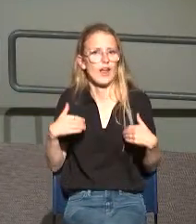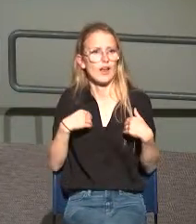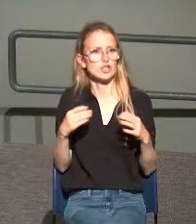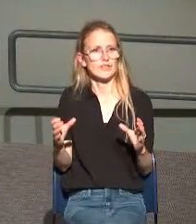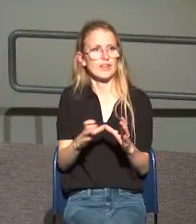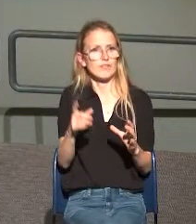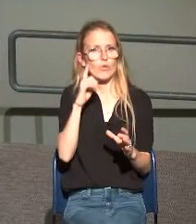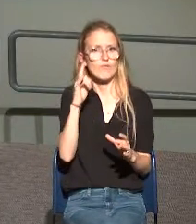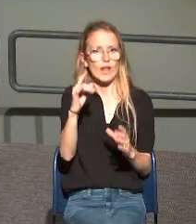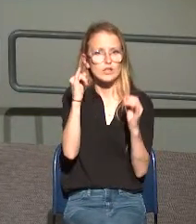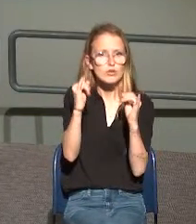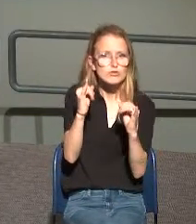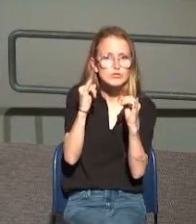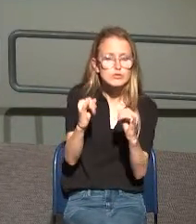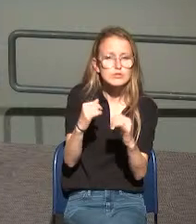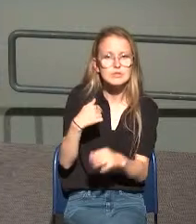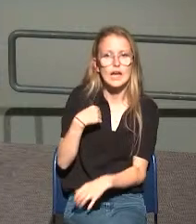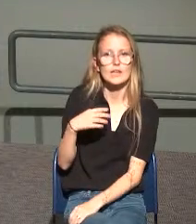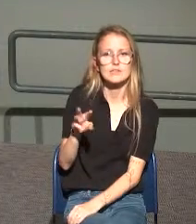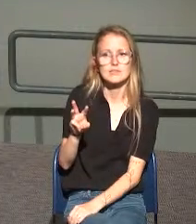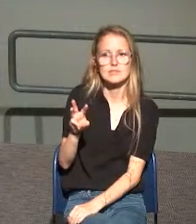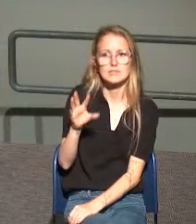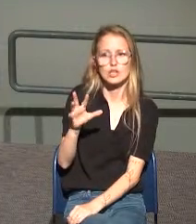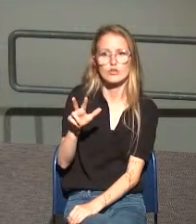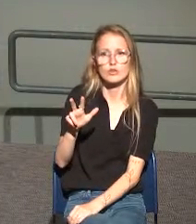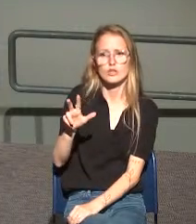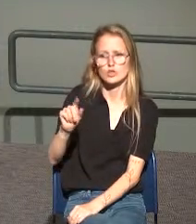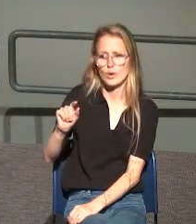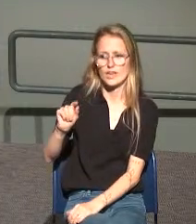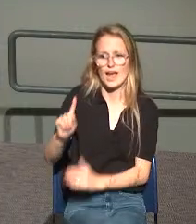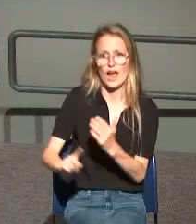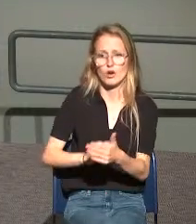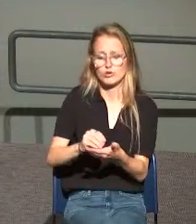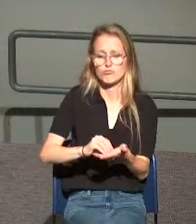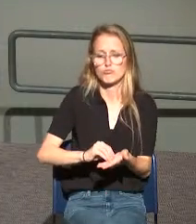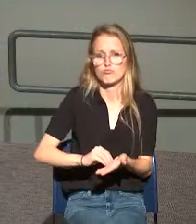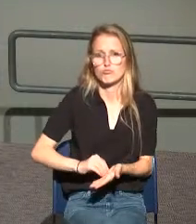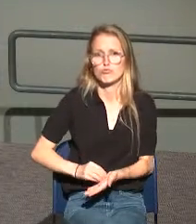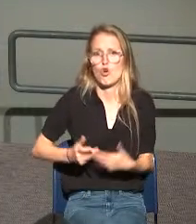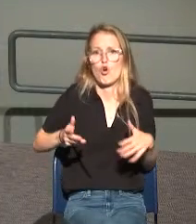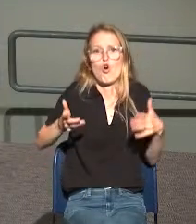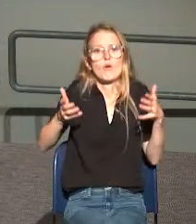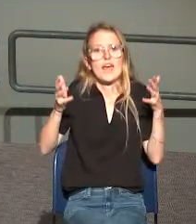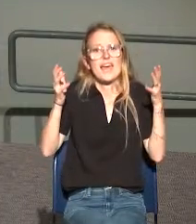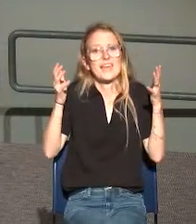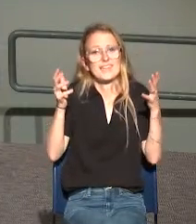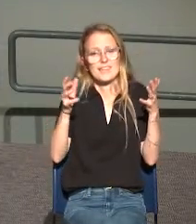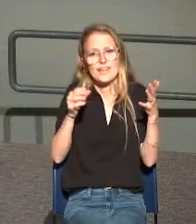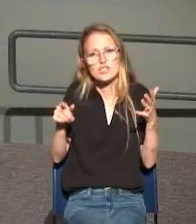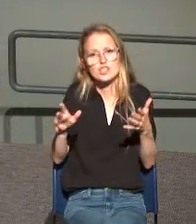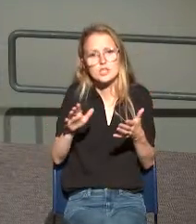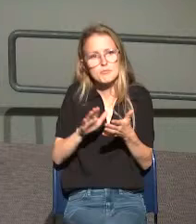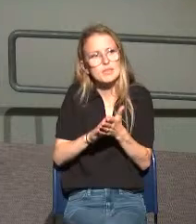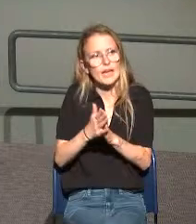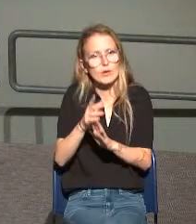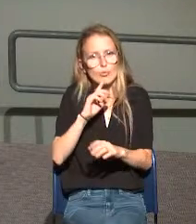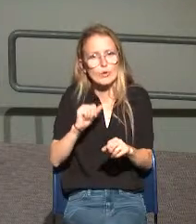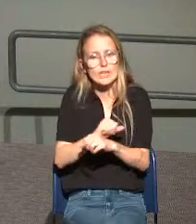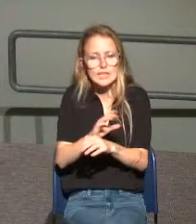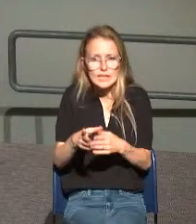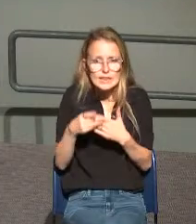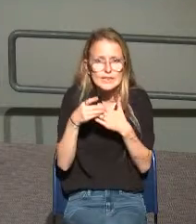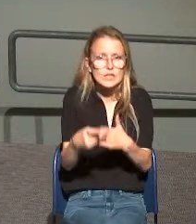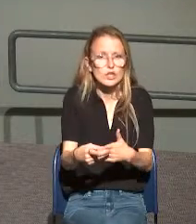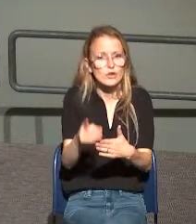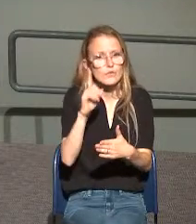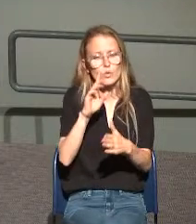instructor, 620 hours in her logbook, and she became a driving force in